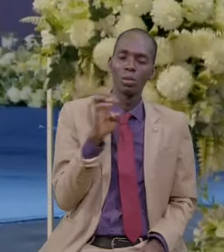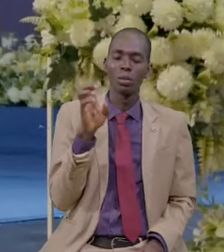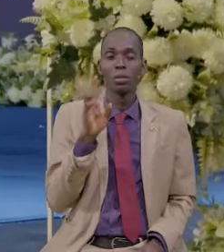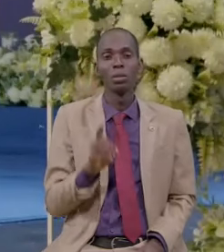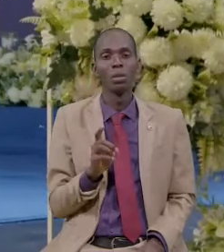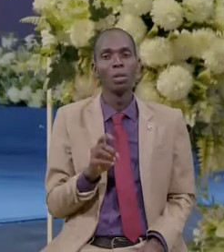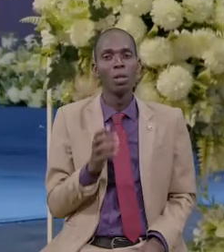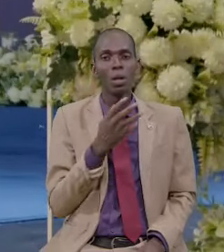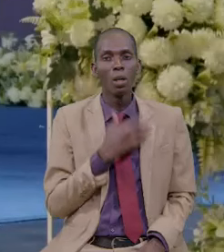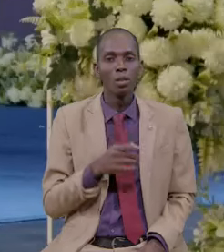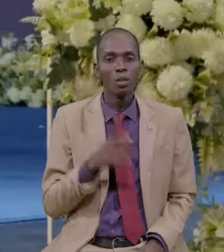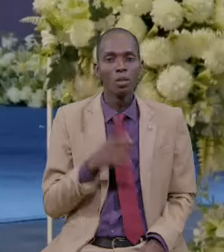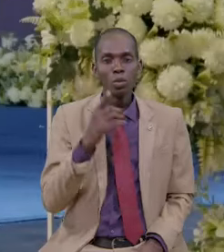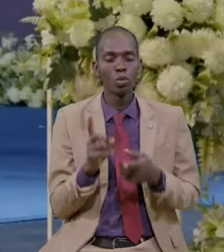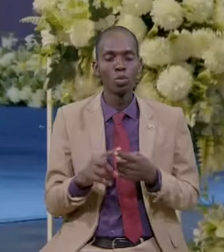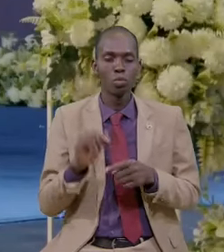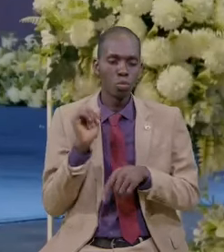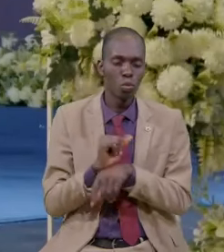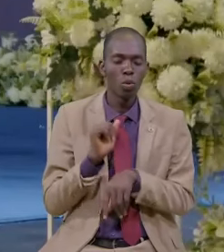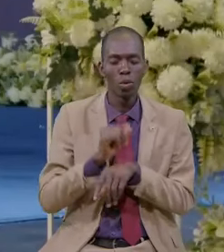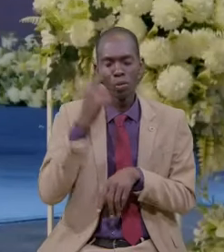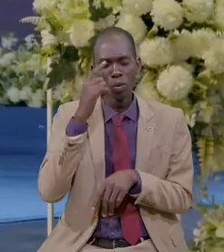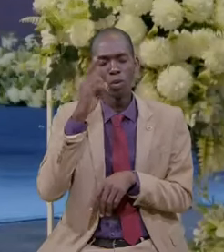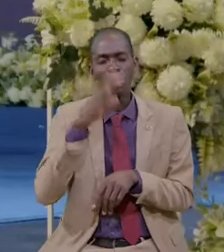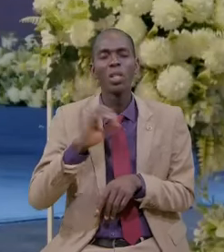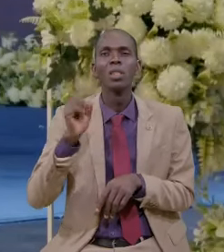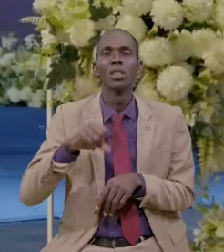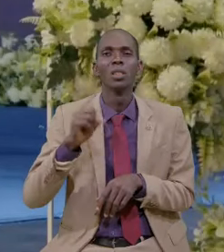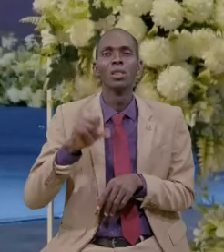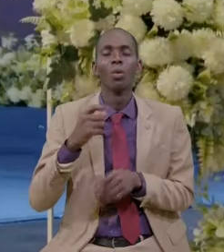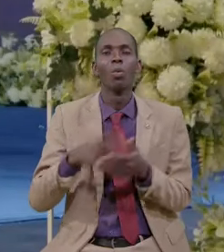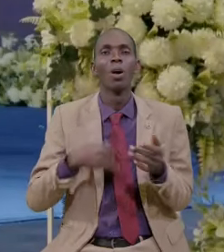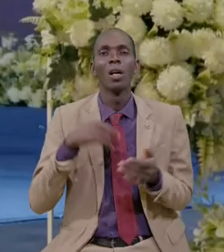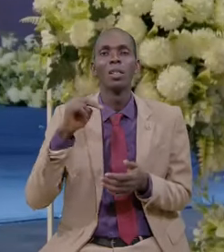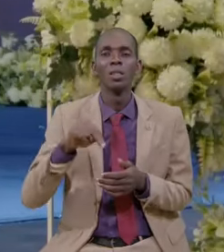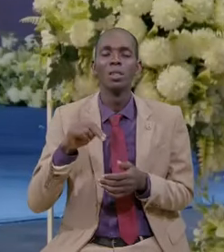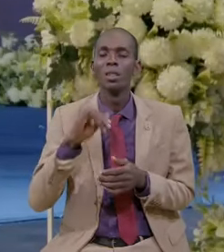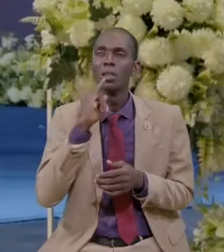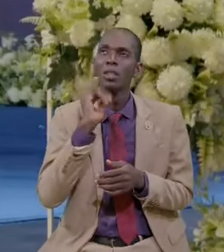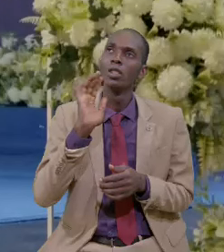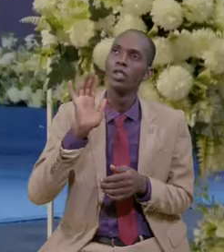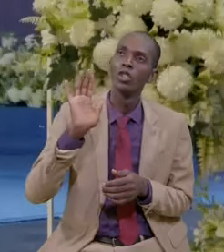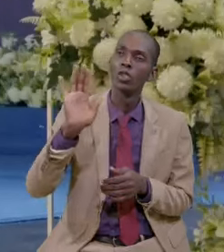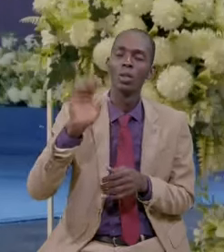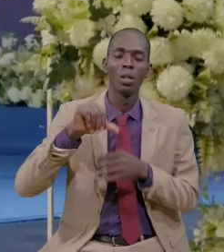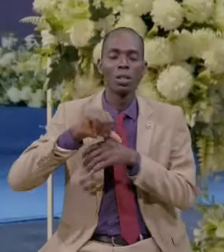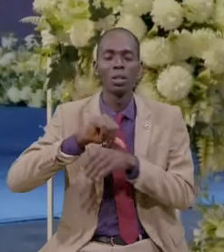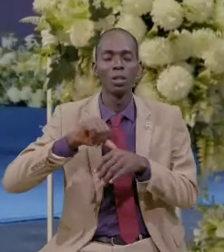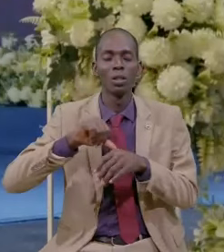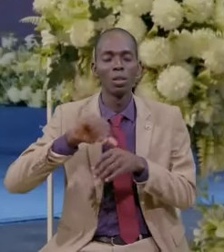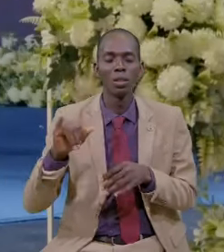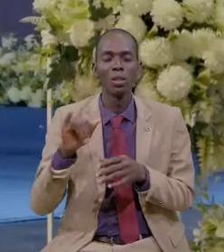work for God? Yes, yes, yes, Pastor. All I need is anointing. That thing coming out of